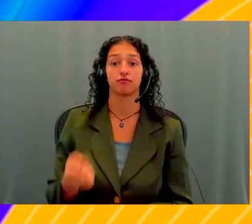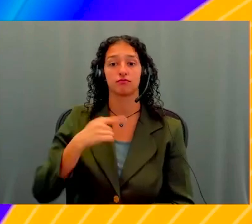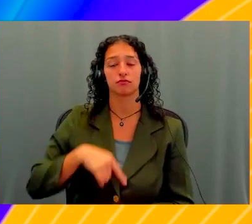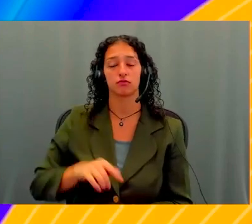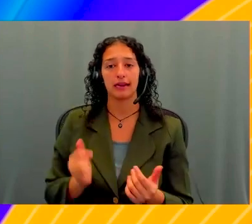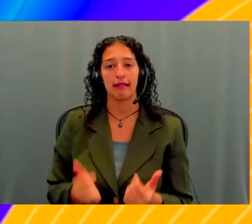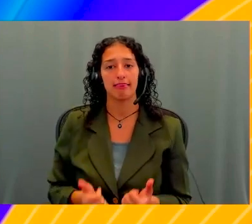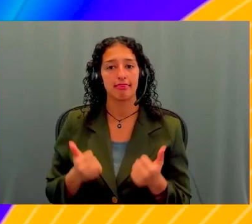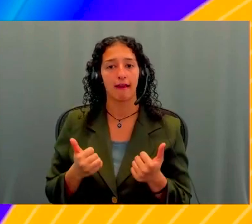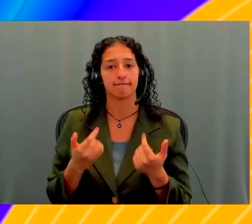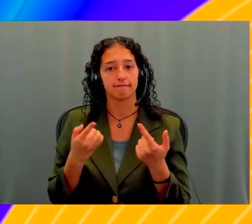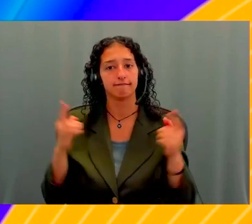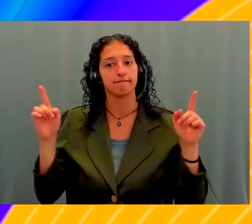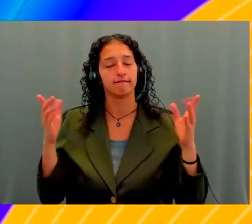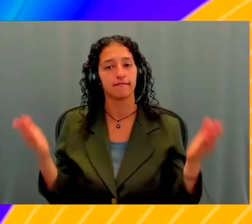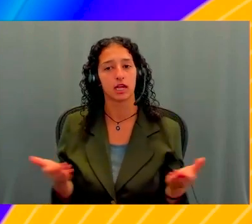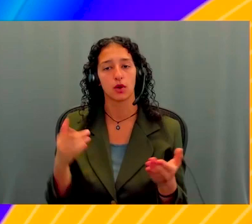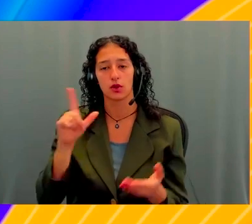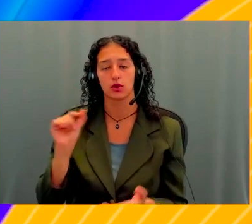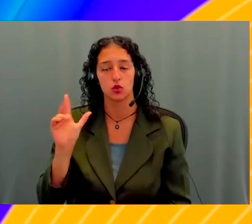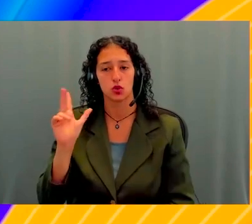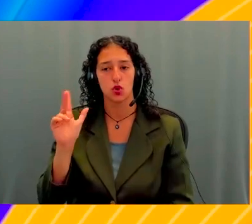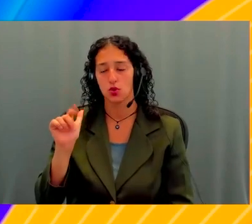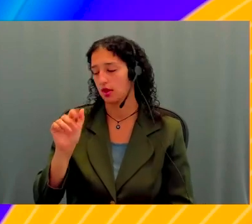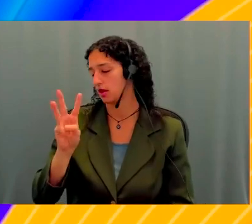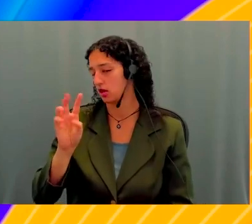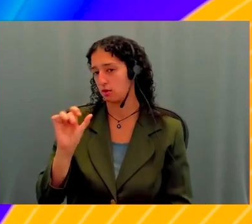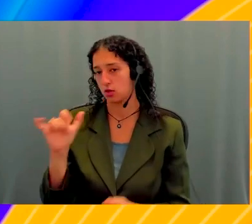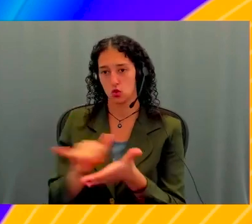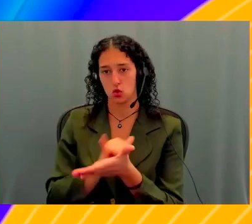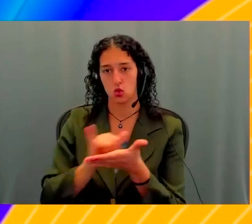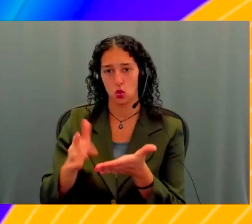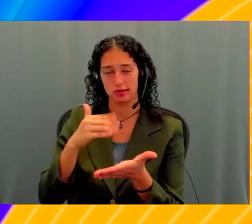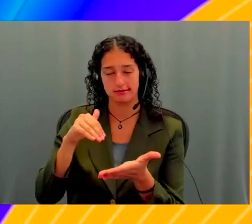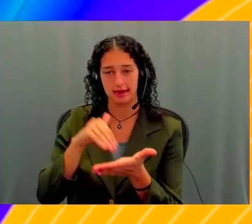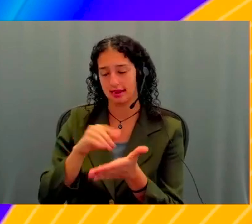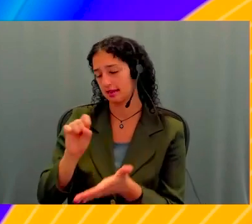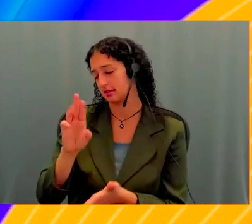from the 2023 AWS New York City Summit.